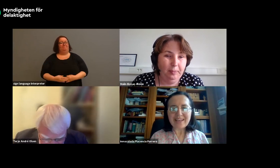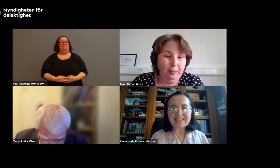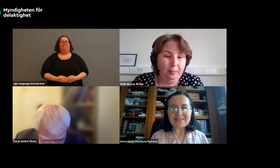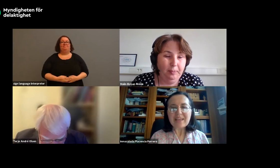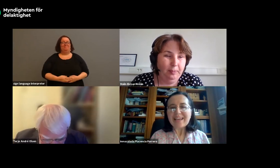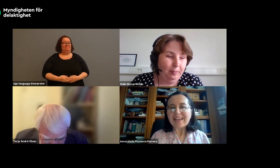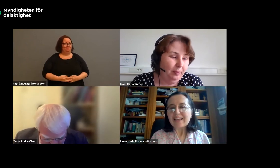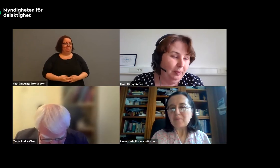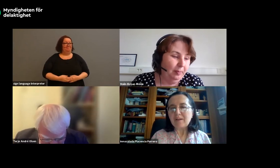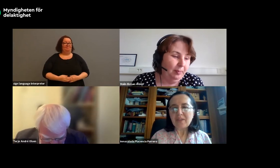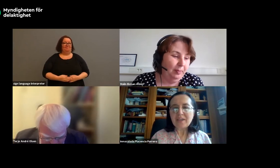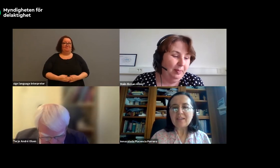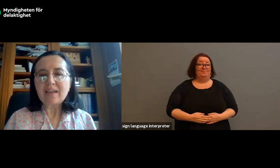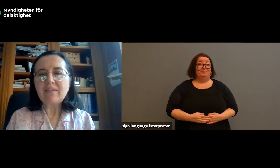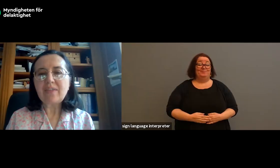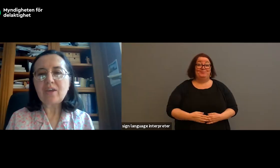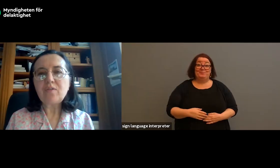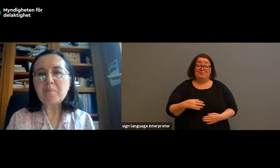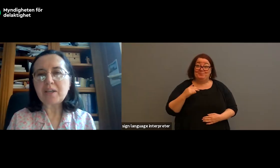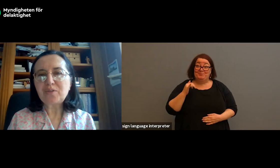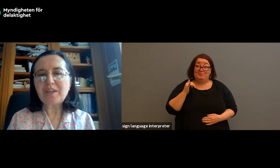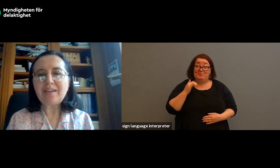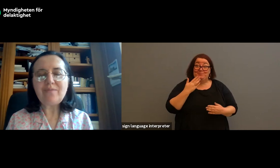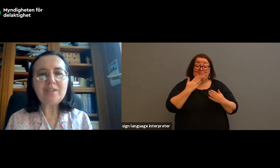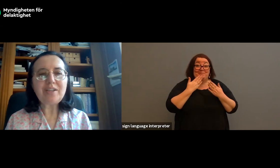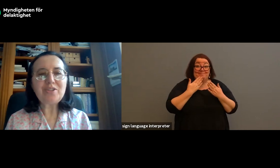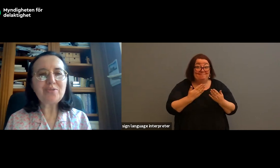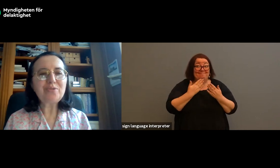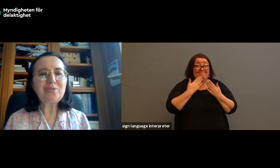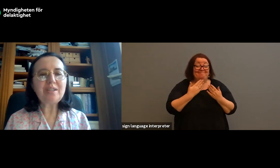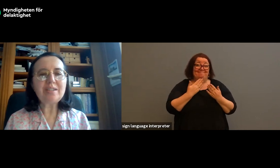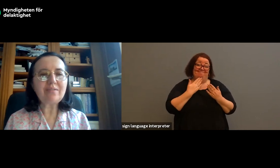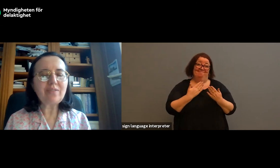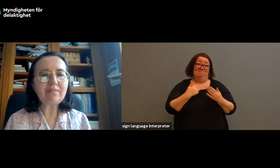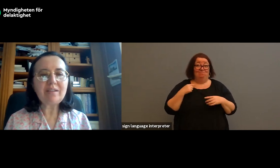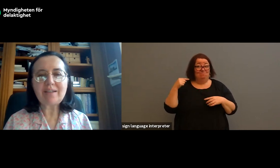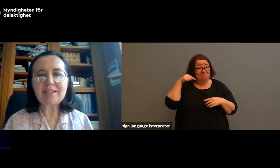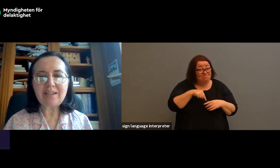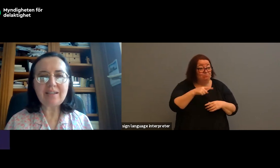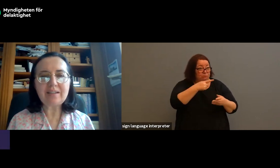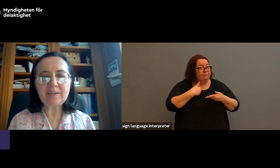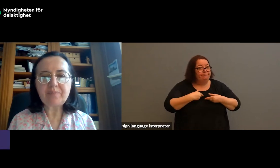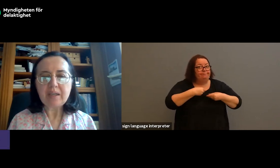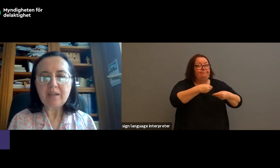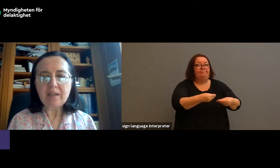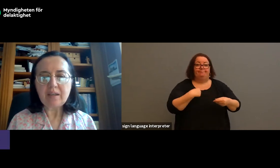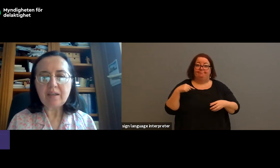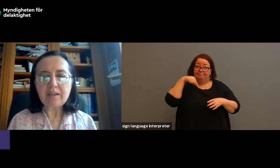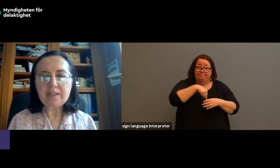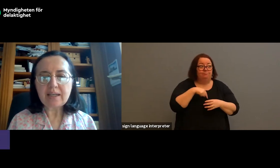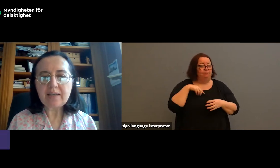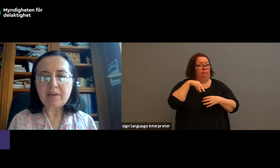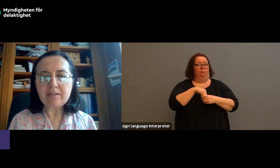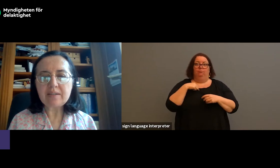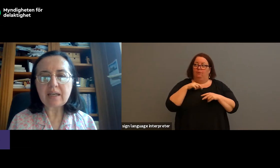Yes. Well, thank you very much for the invitation to this very interesting